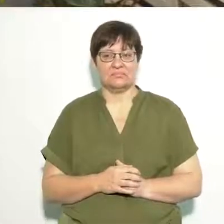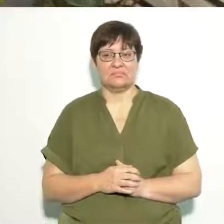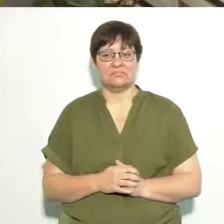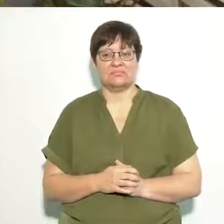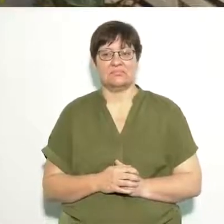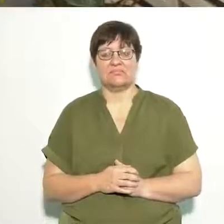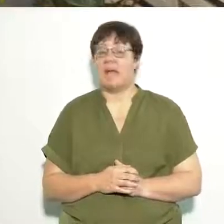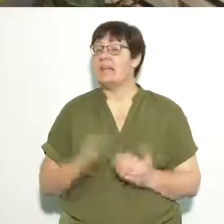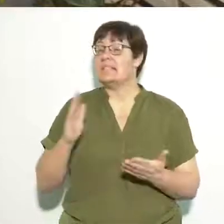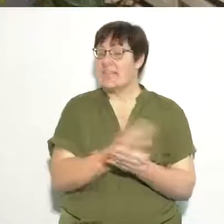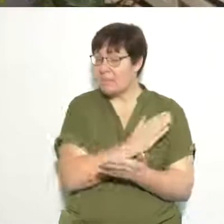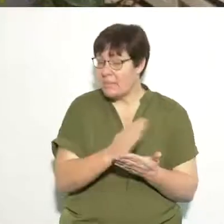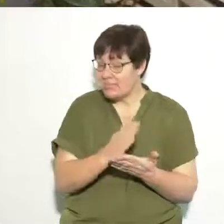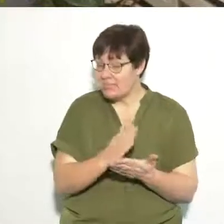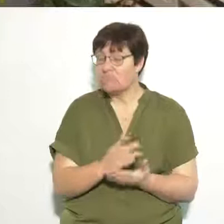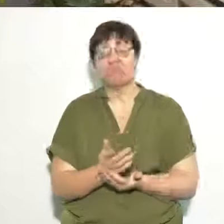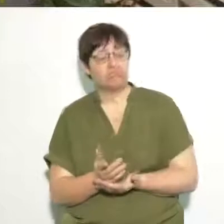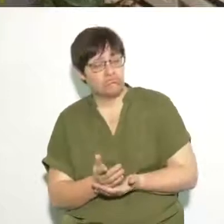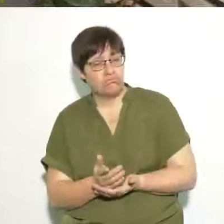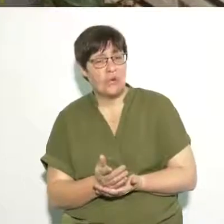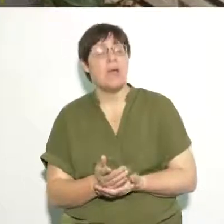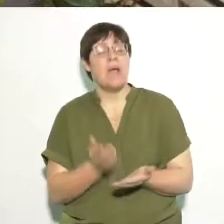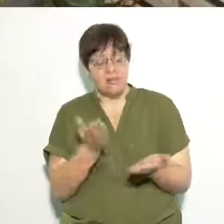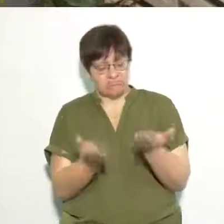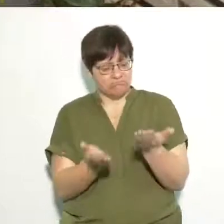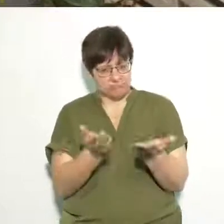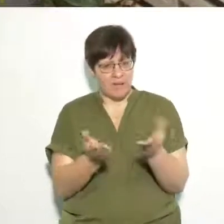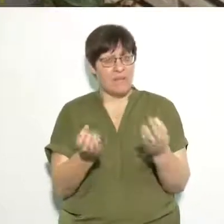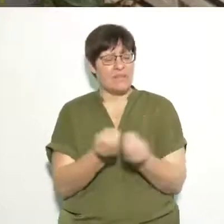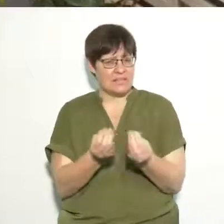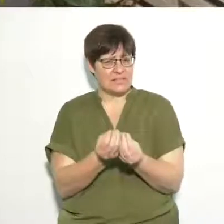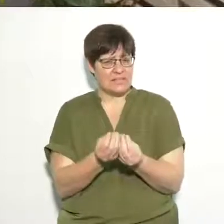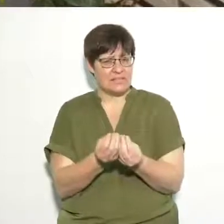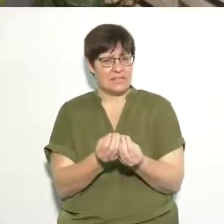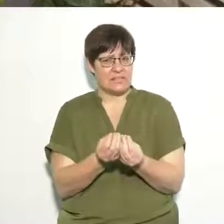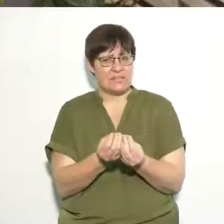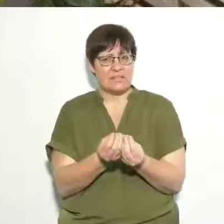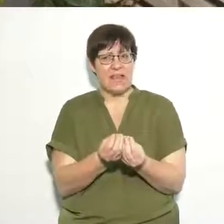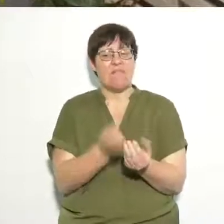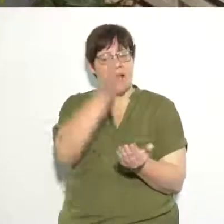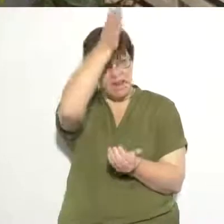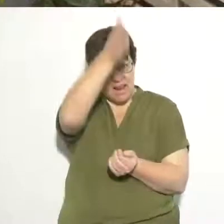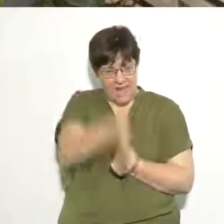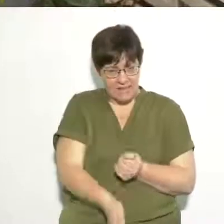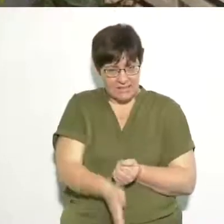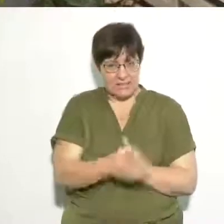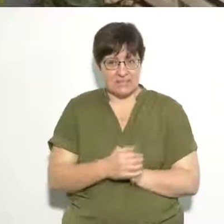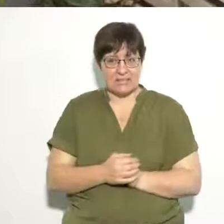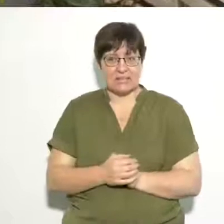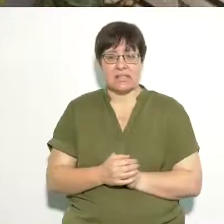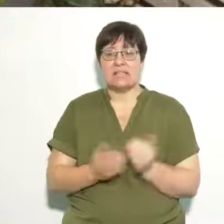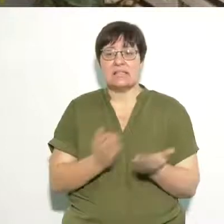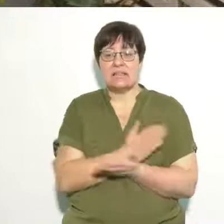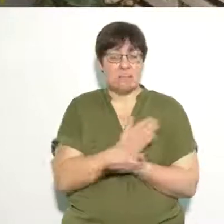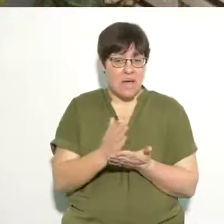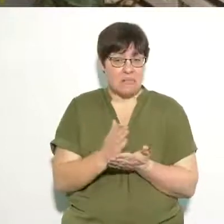So sometimes we find symmetrical things, they have a line that goes vertical,